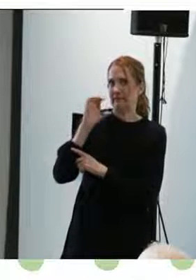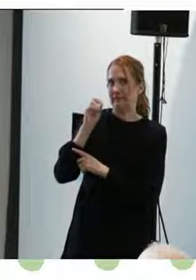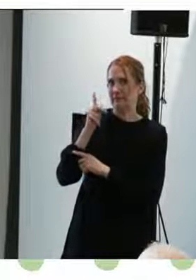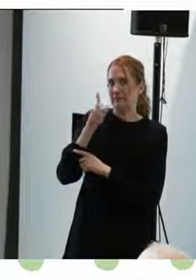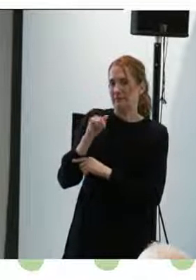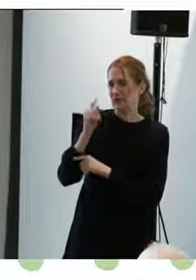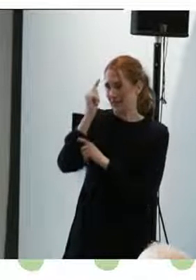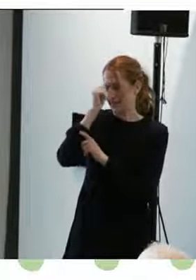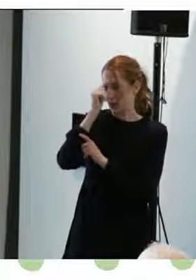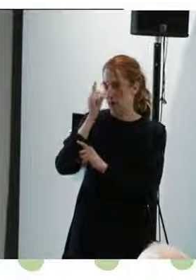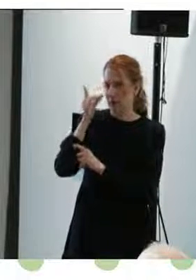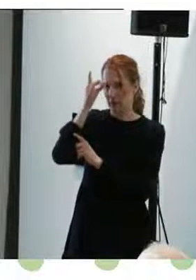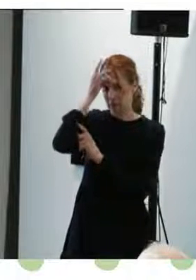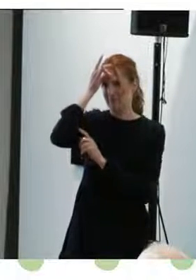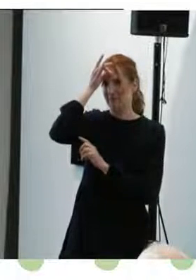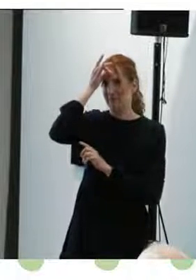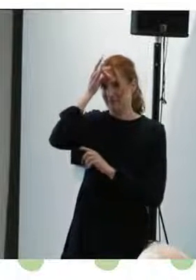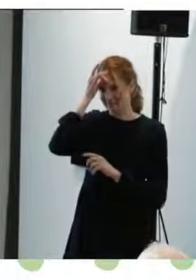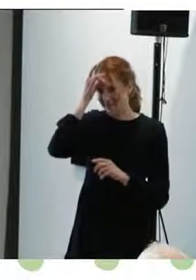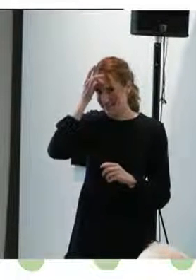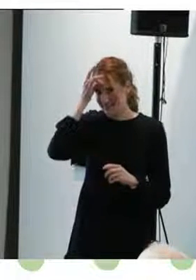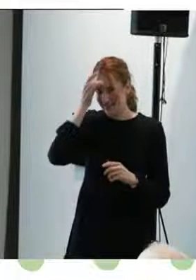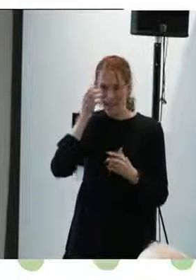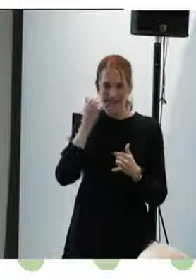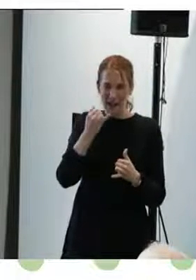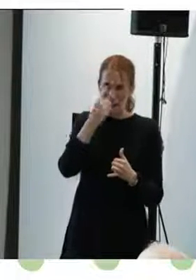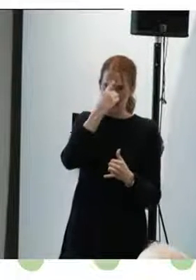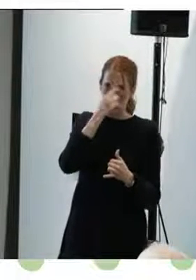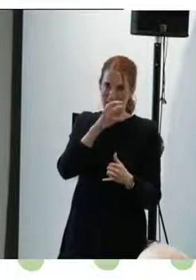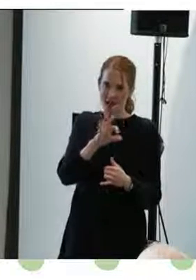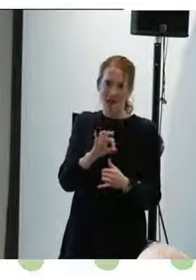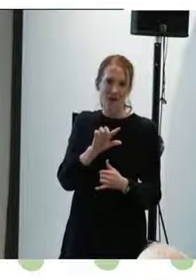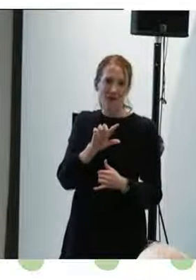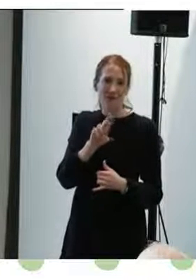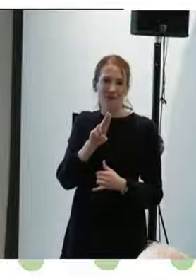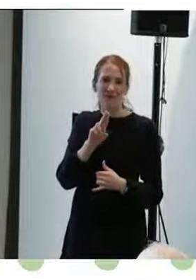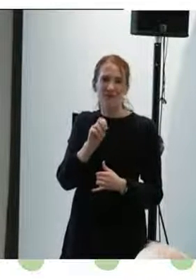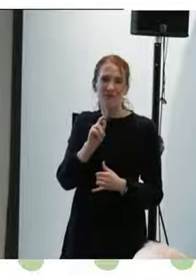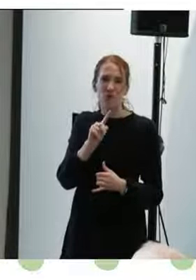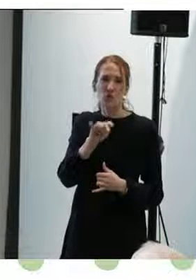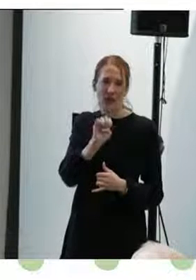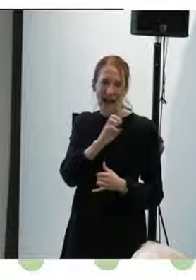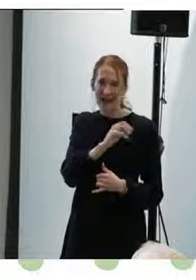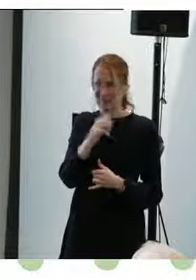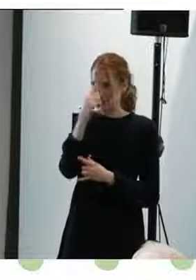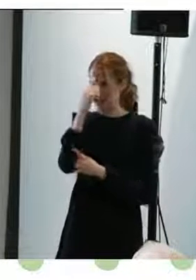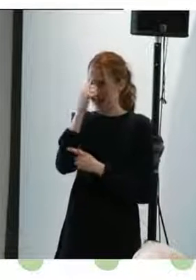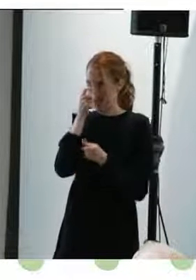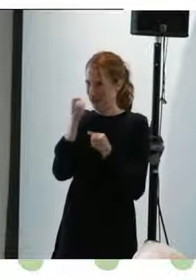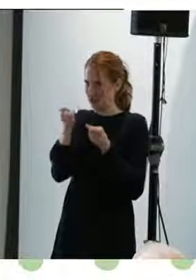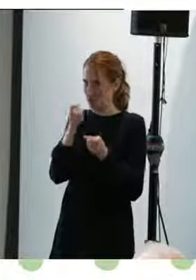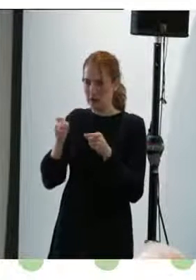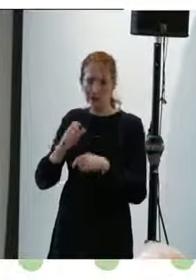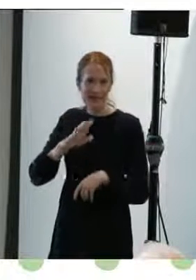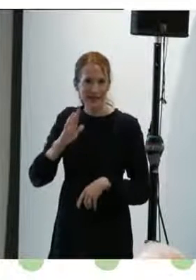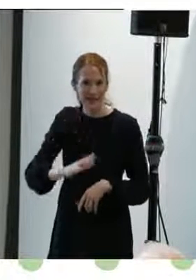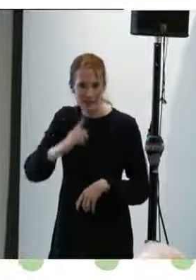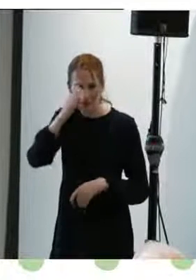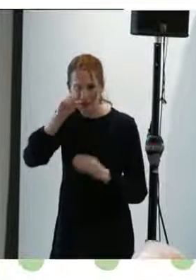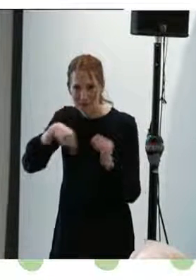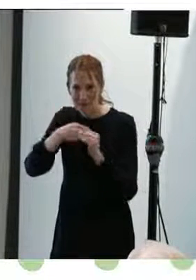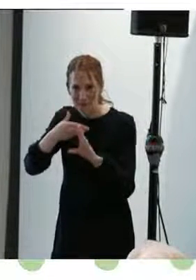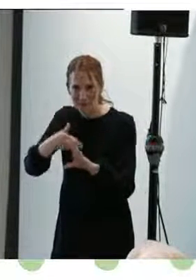me, because now I think about fluoride and mind control in ways I never did before. So,